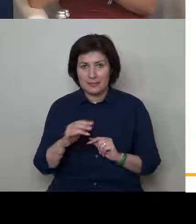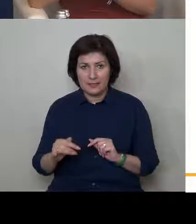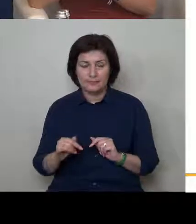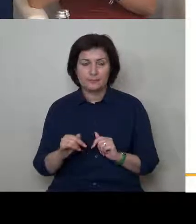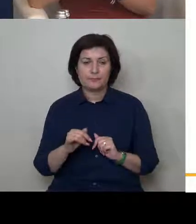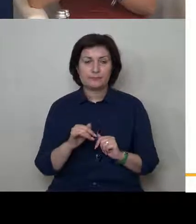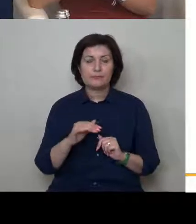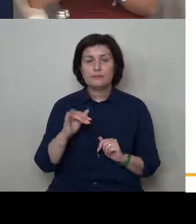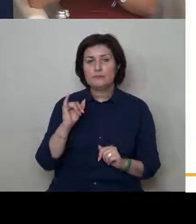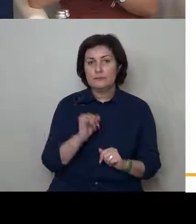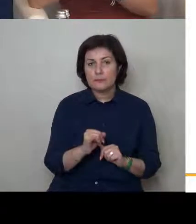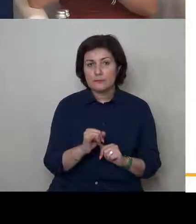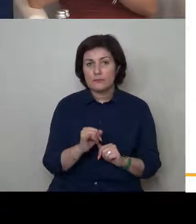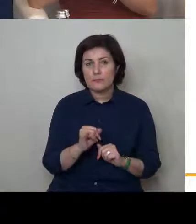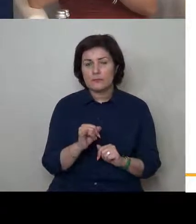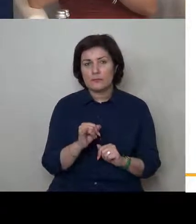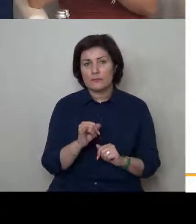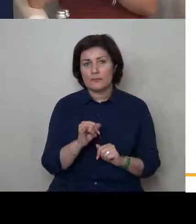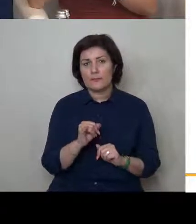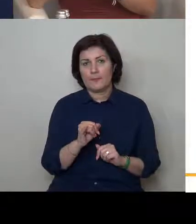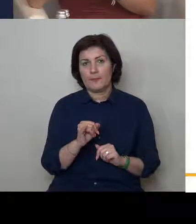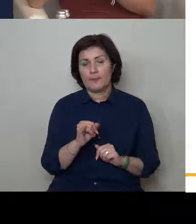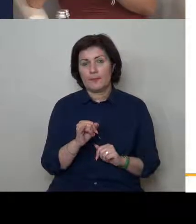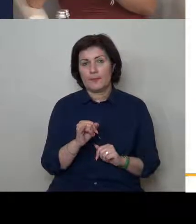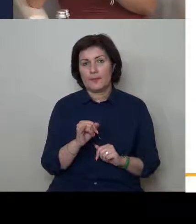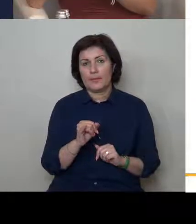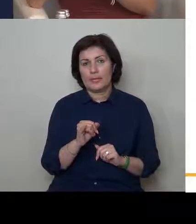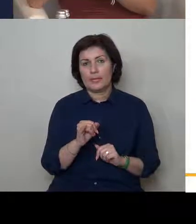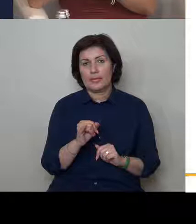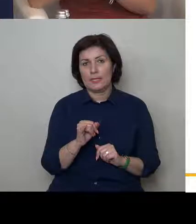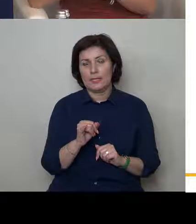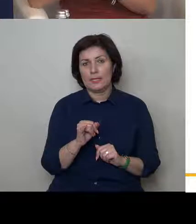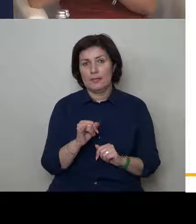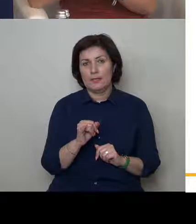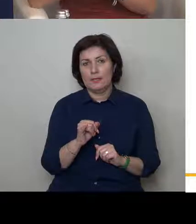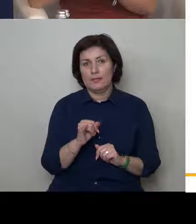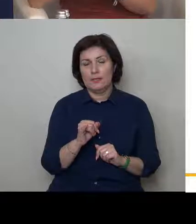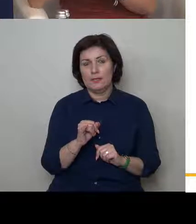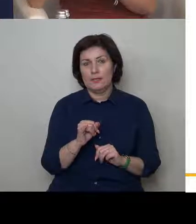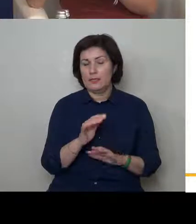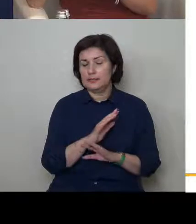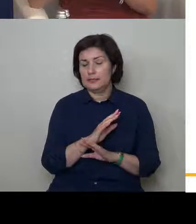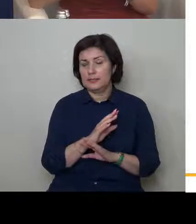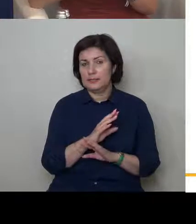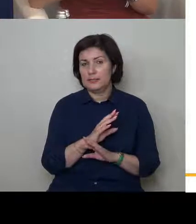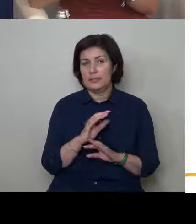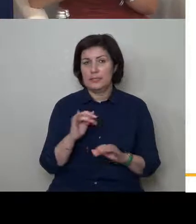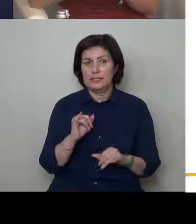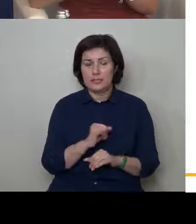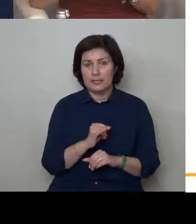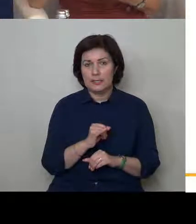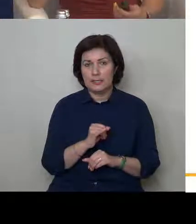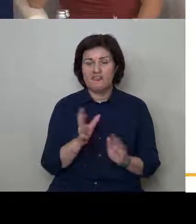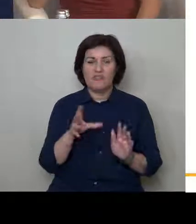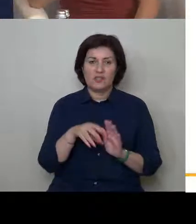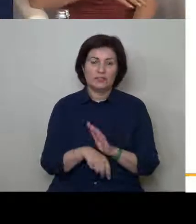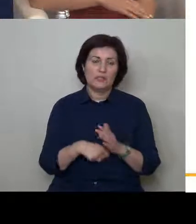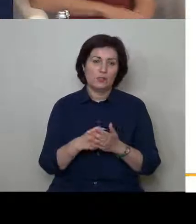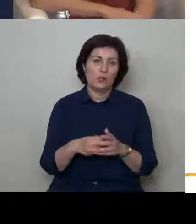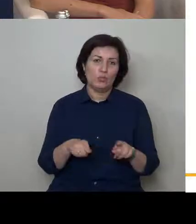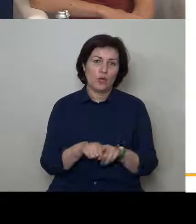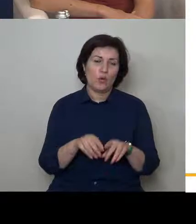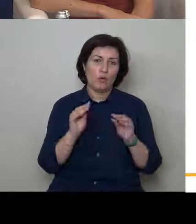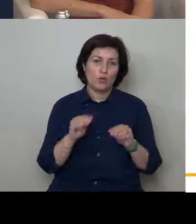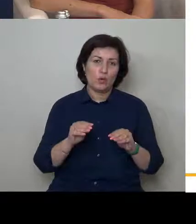developing, for example, a protocol of a vote count outside of the commission meeting